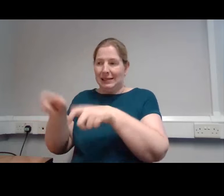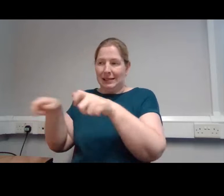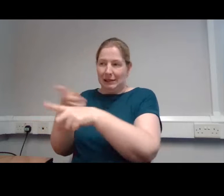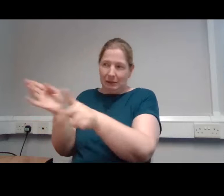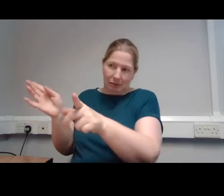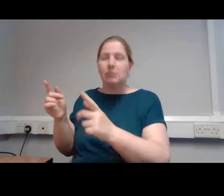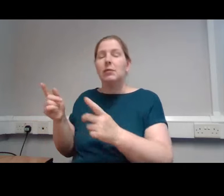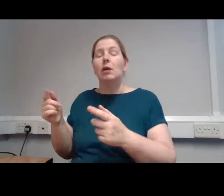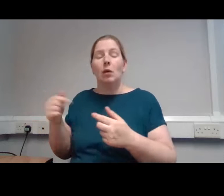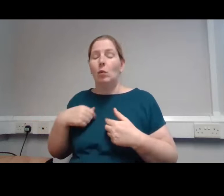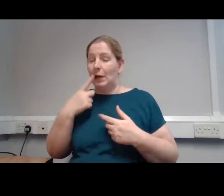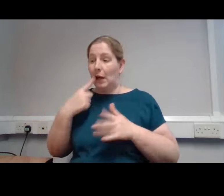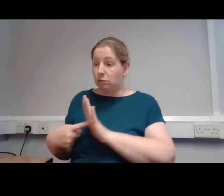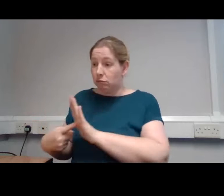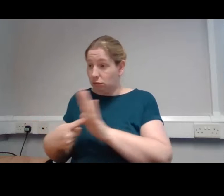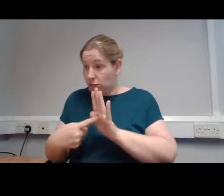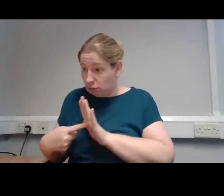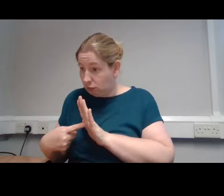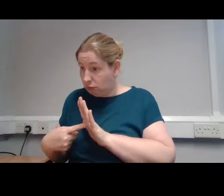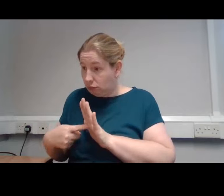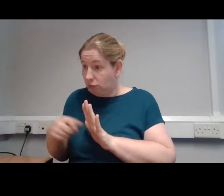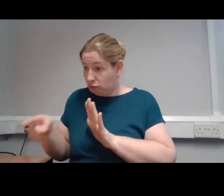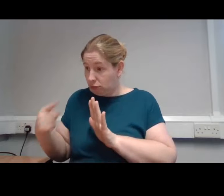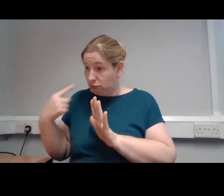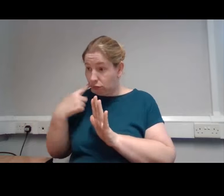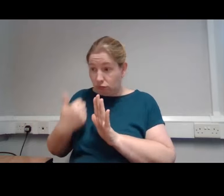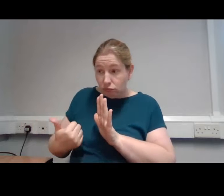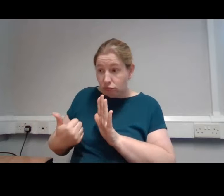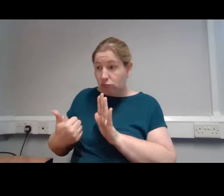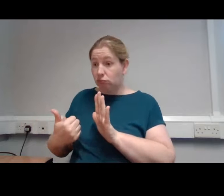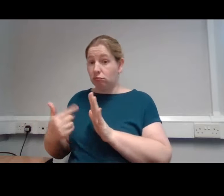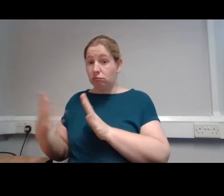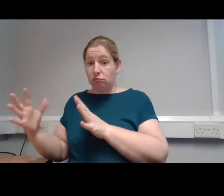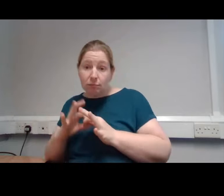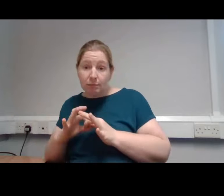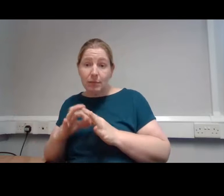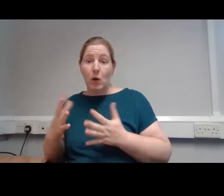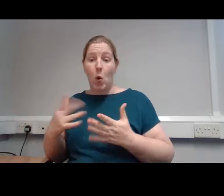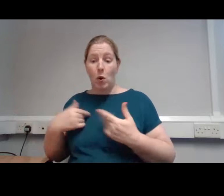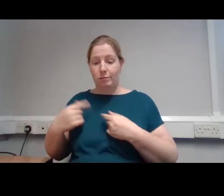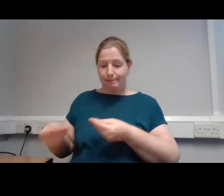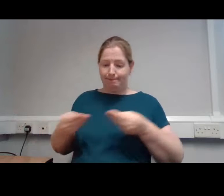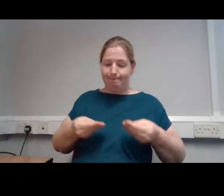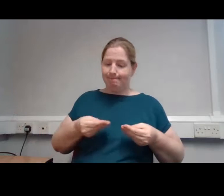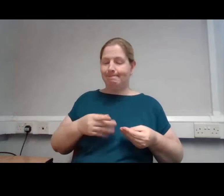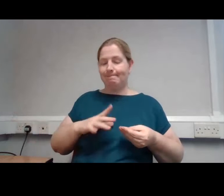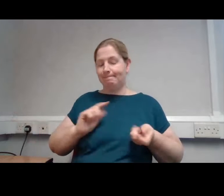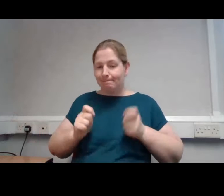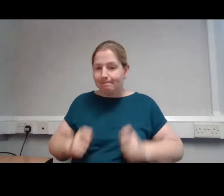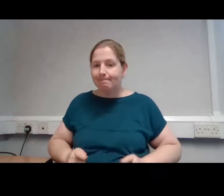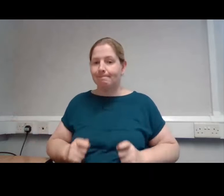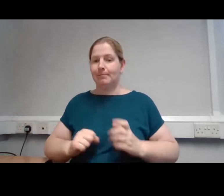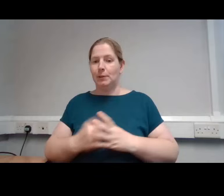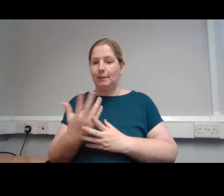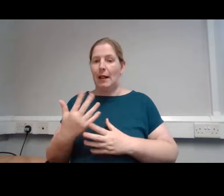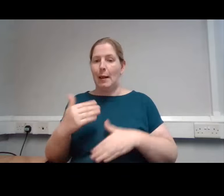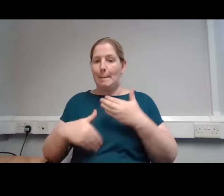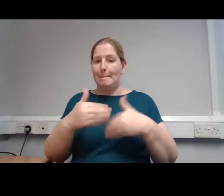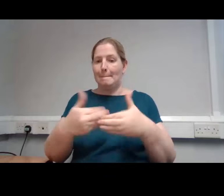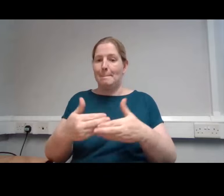we can put it by members of the public to see how it feels to them, and develop the materials also in line with